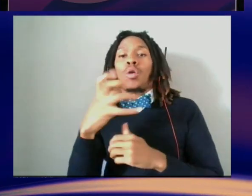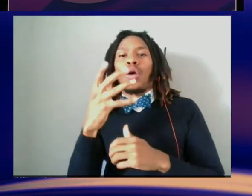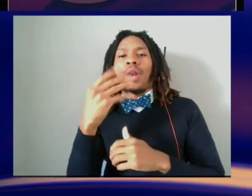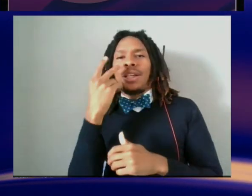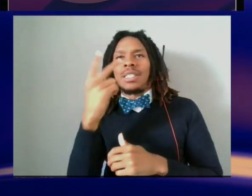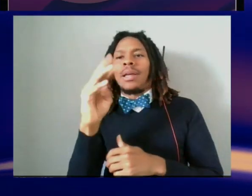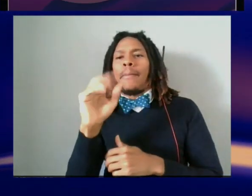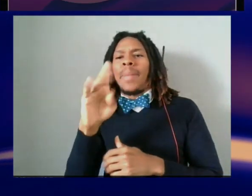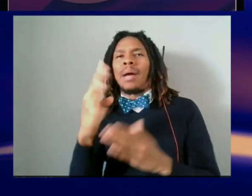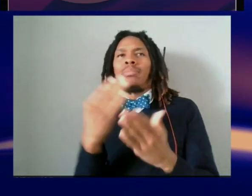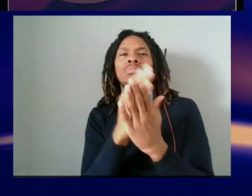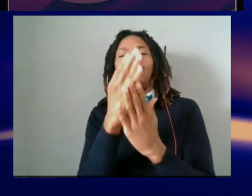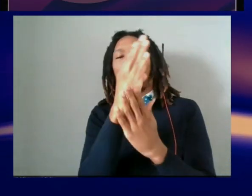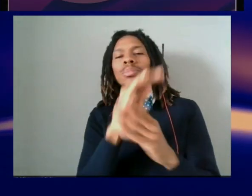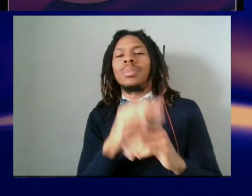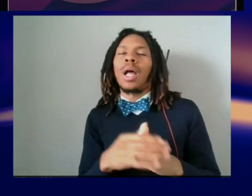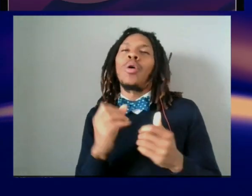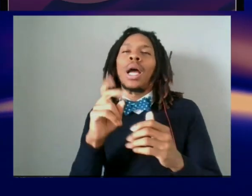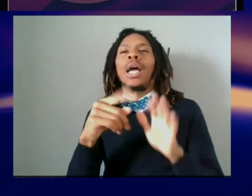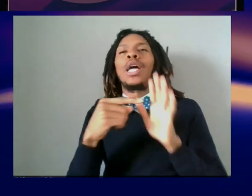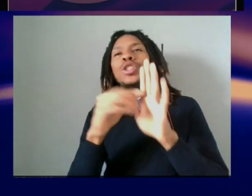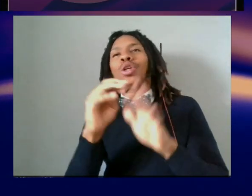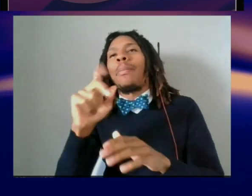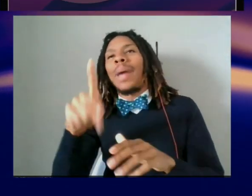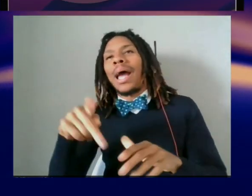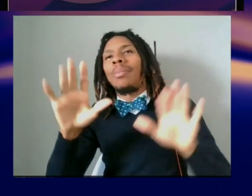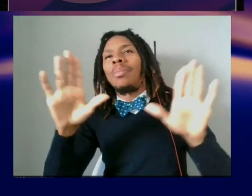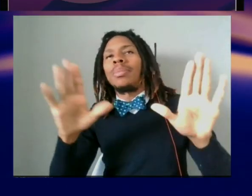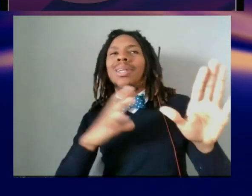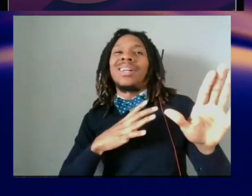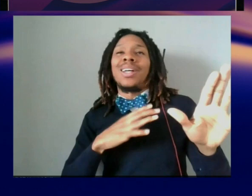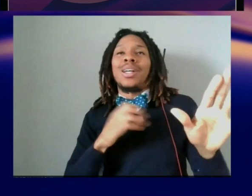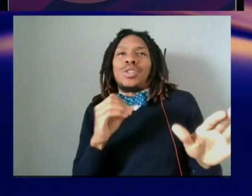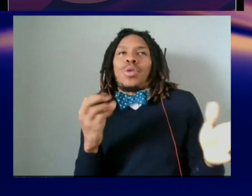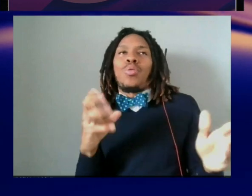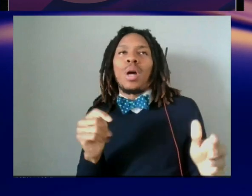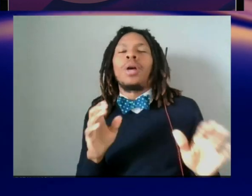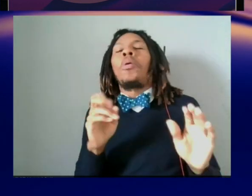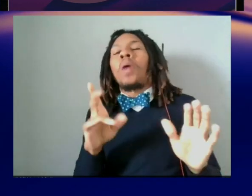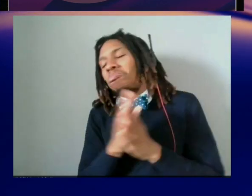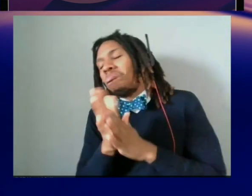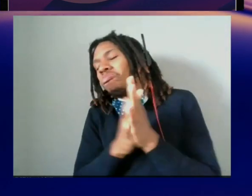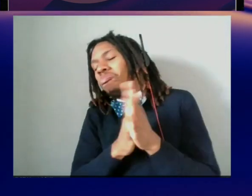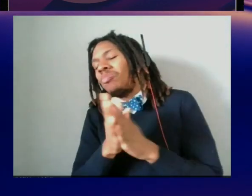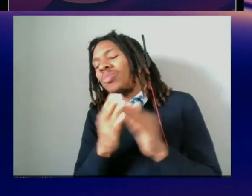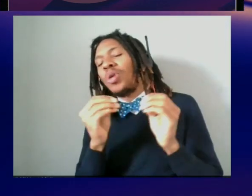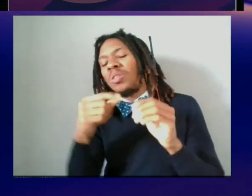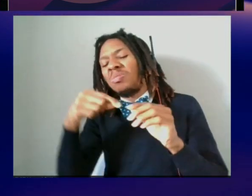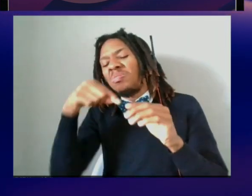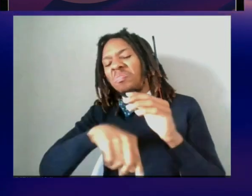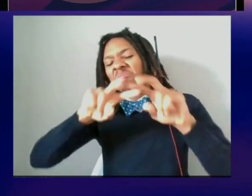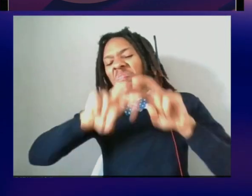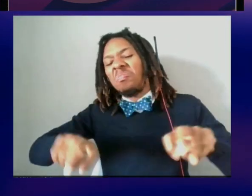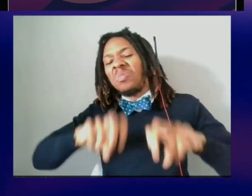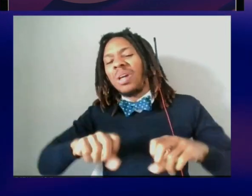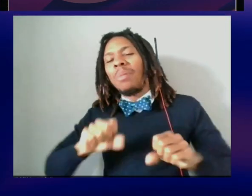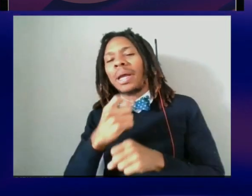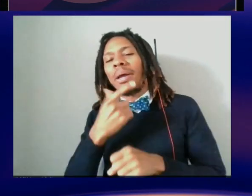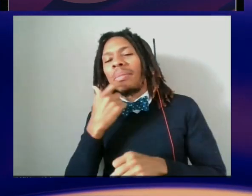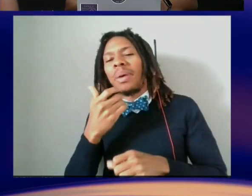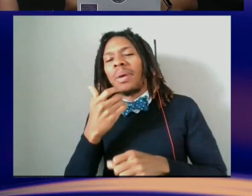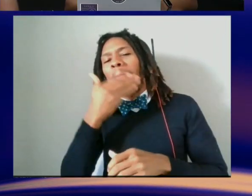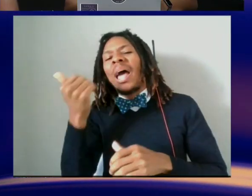Now, okay, showing a map, that's not all that great. So let's go a little bit further. Let's try to make it a little bit better, right? So what we can